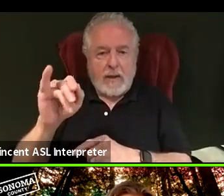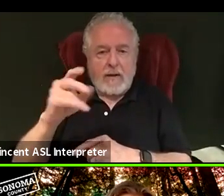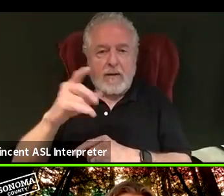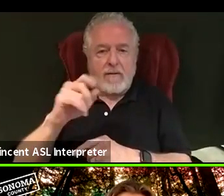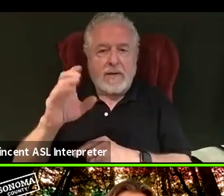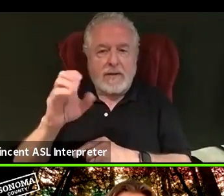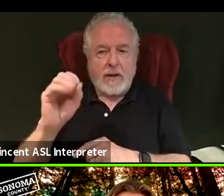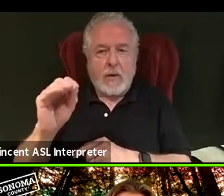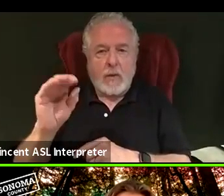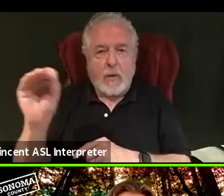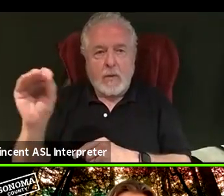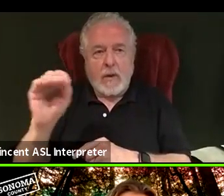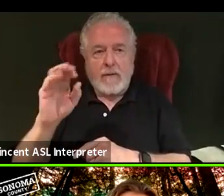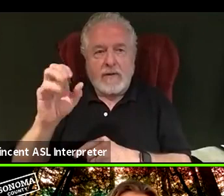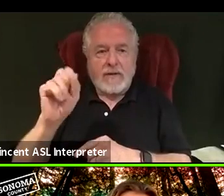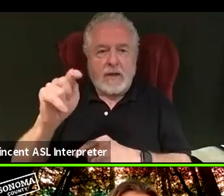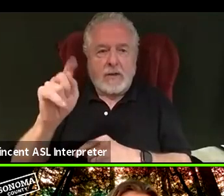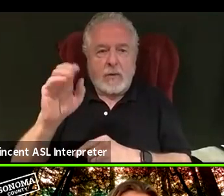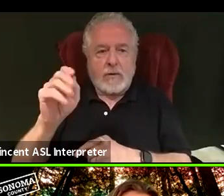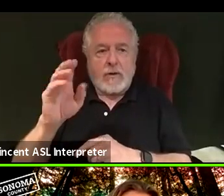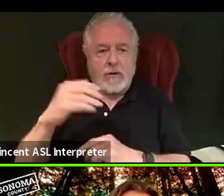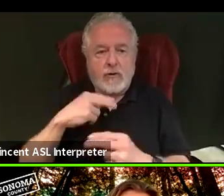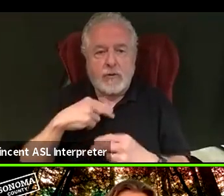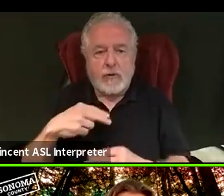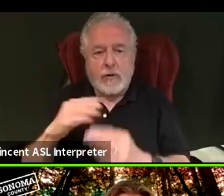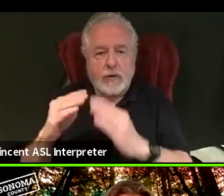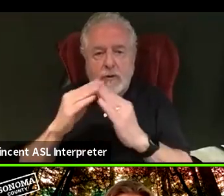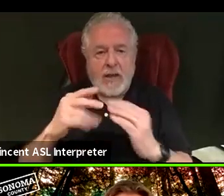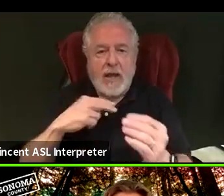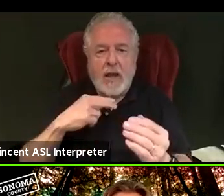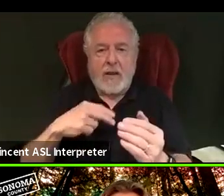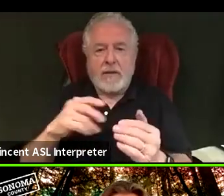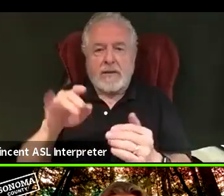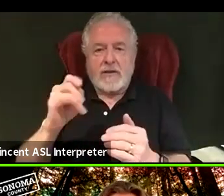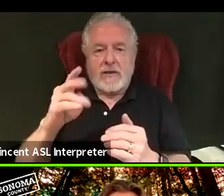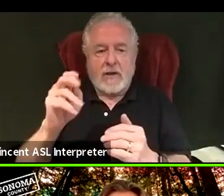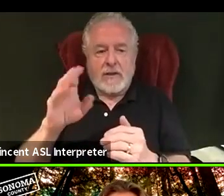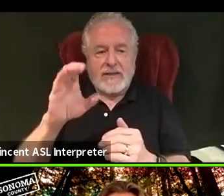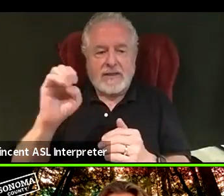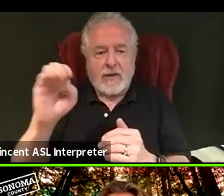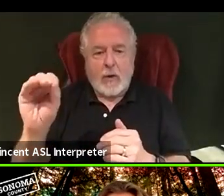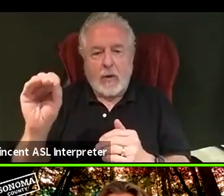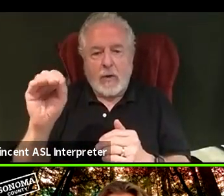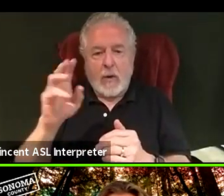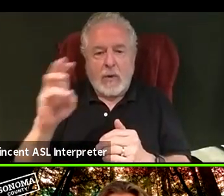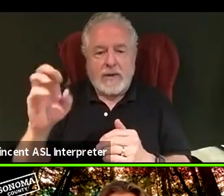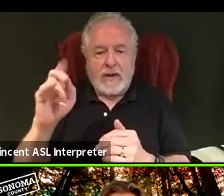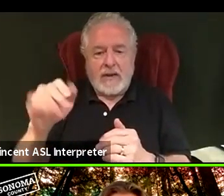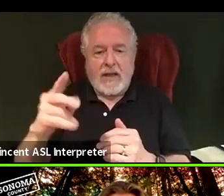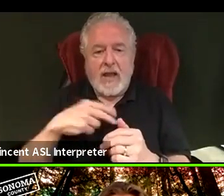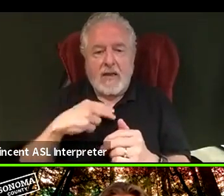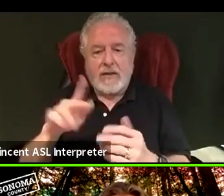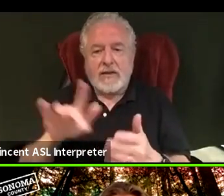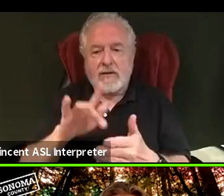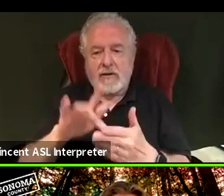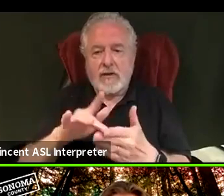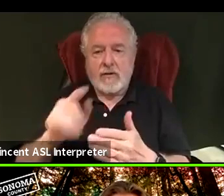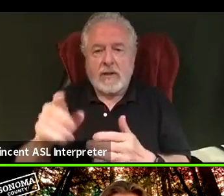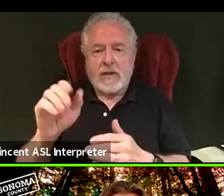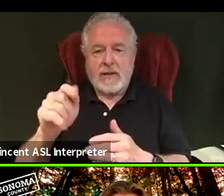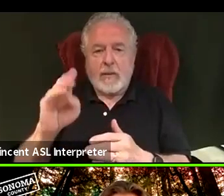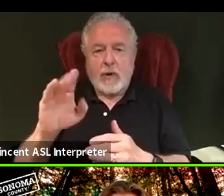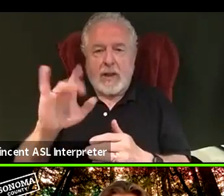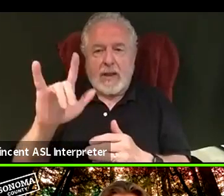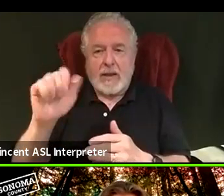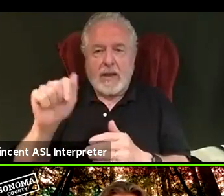the CEO of Santa Rosa Community Health, as well as Jason Cunningham, the CEO of West County Health Centers. Starting with you, Gabriela,